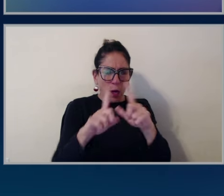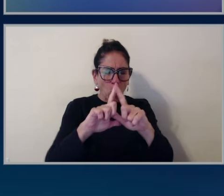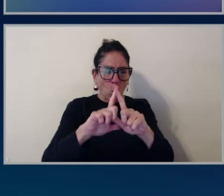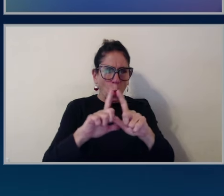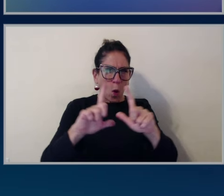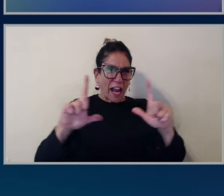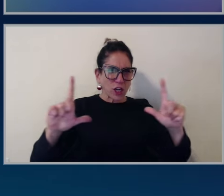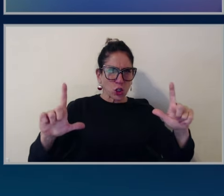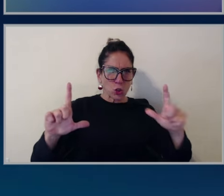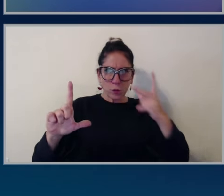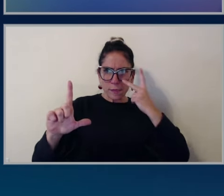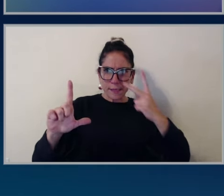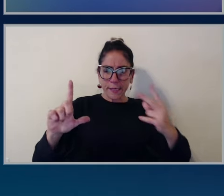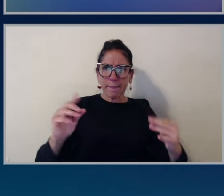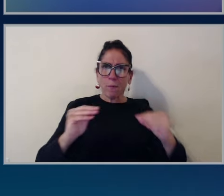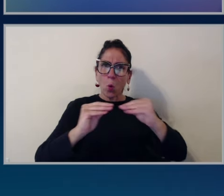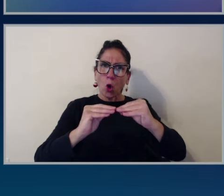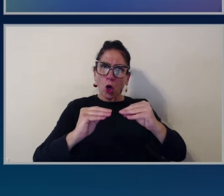see more at once? Still do that.